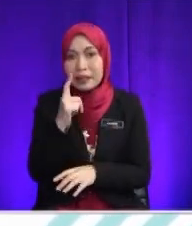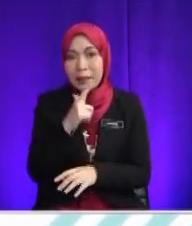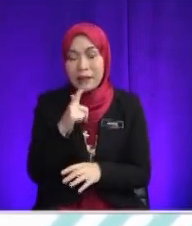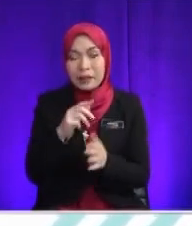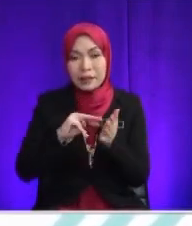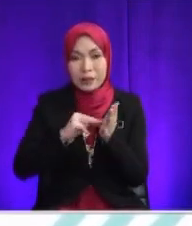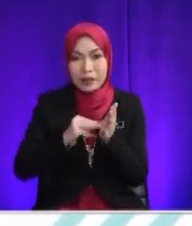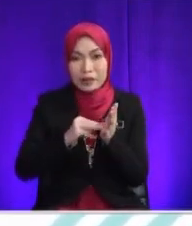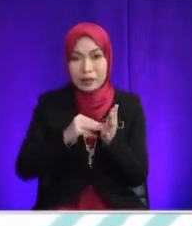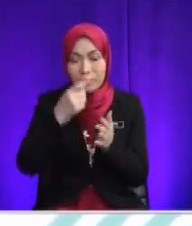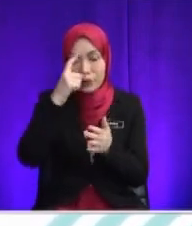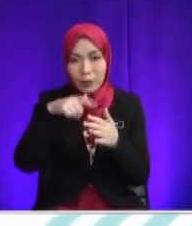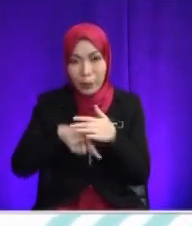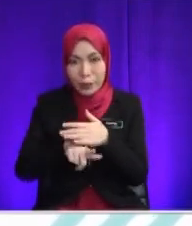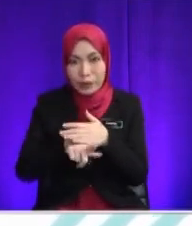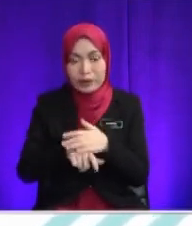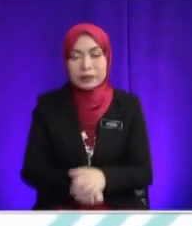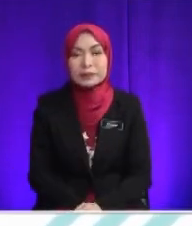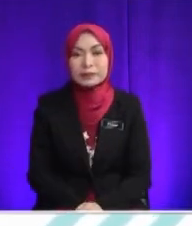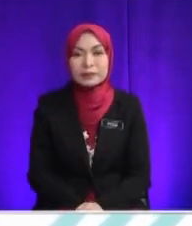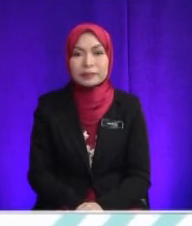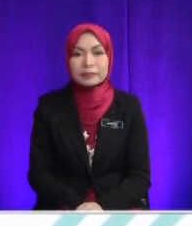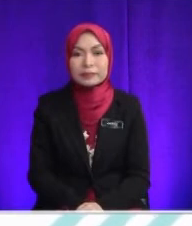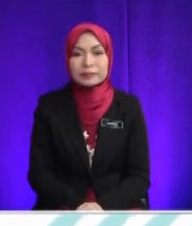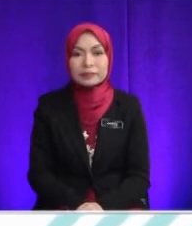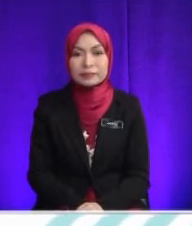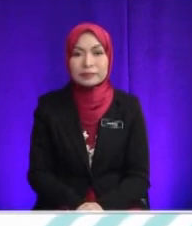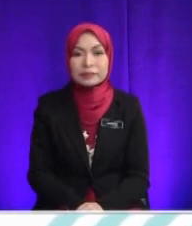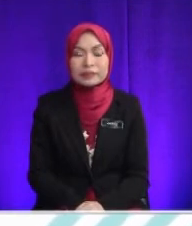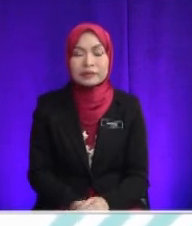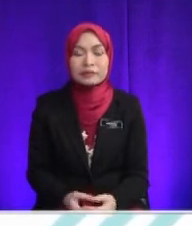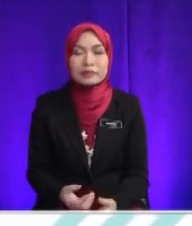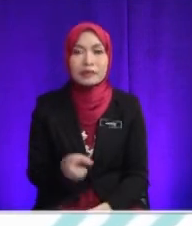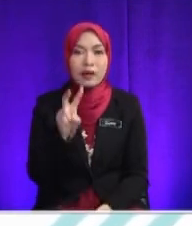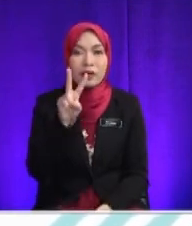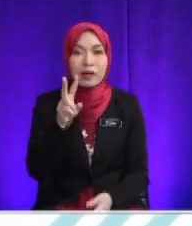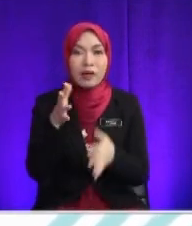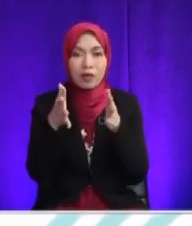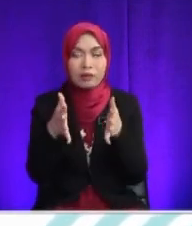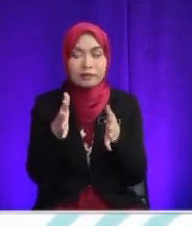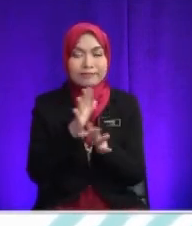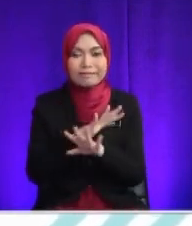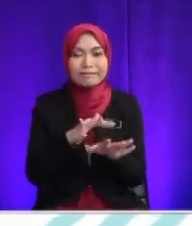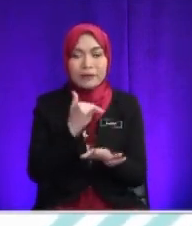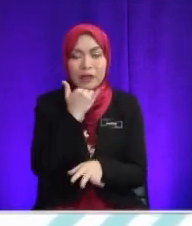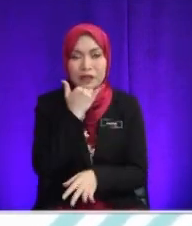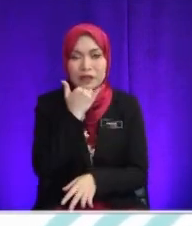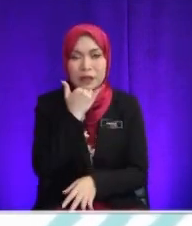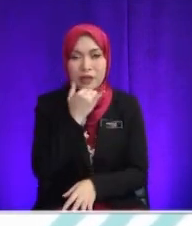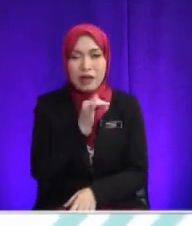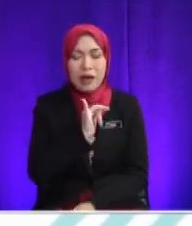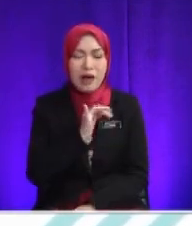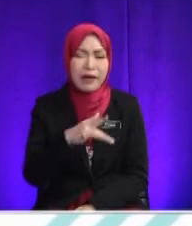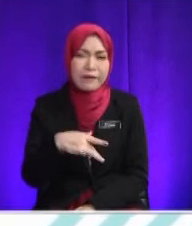agree that 5 years is hardly adequate for causing the death of two innocent people, though. I'm sure they'll reconsider